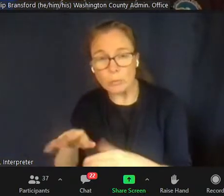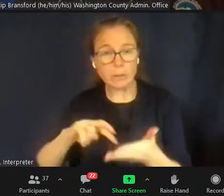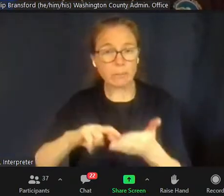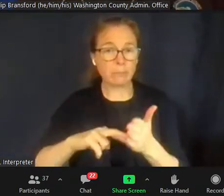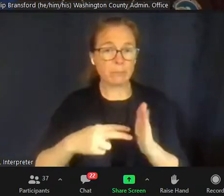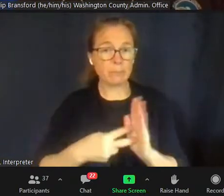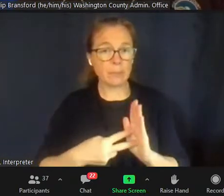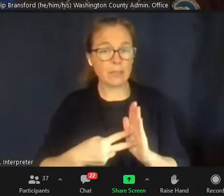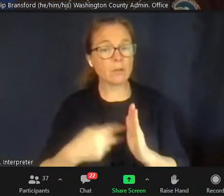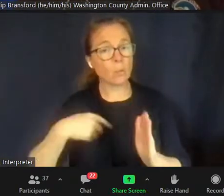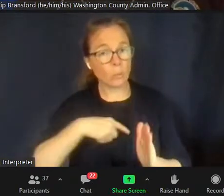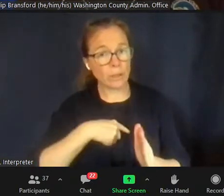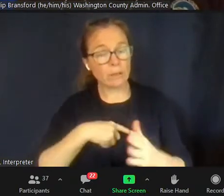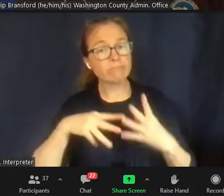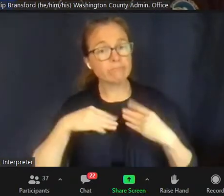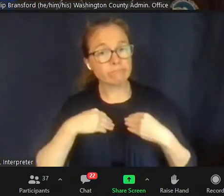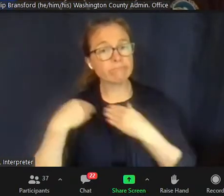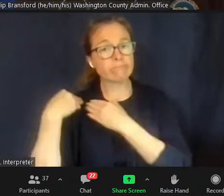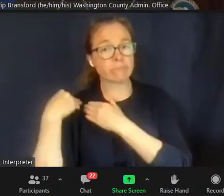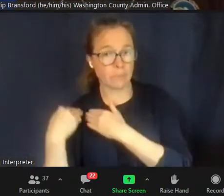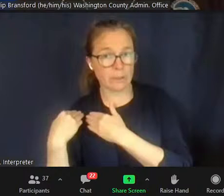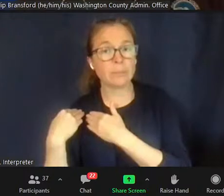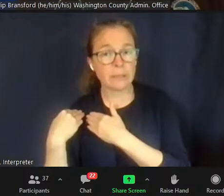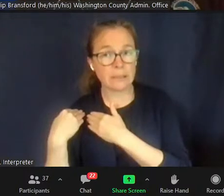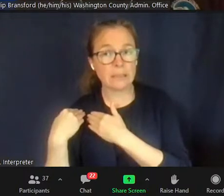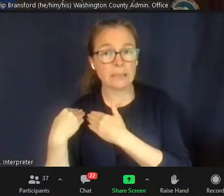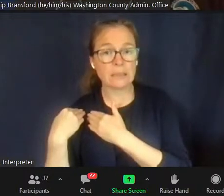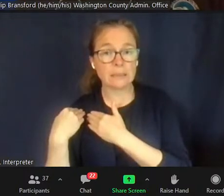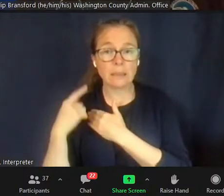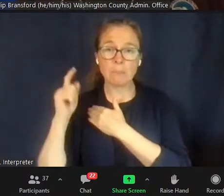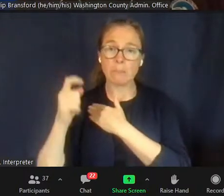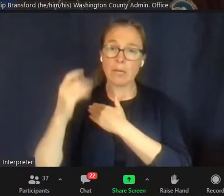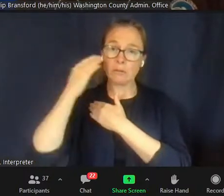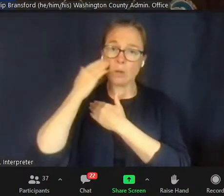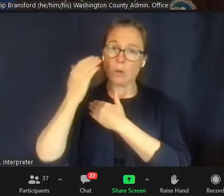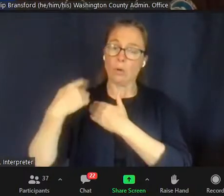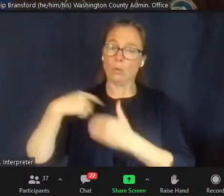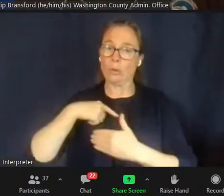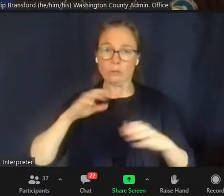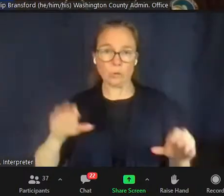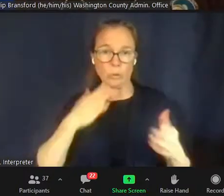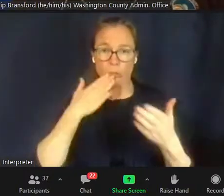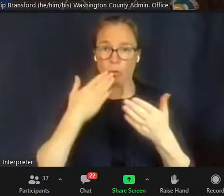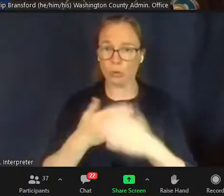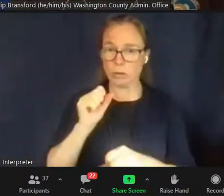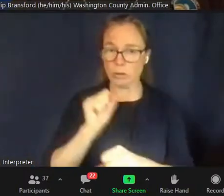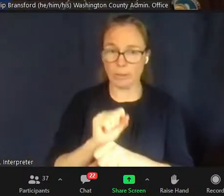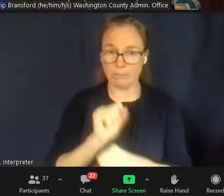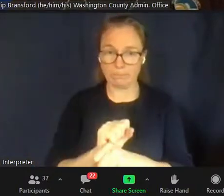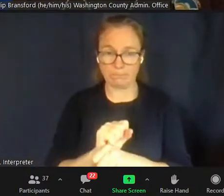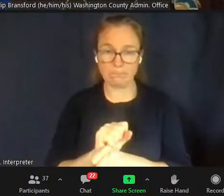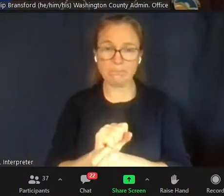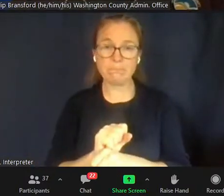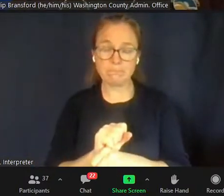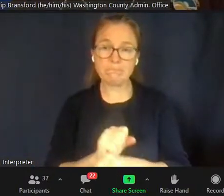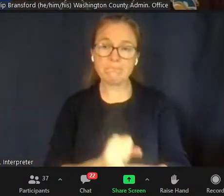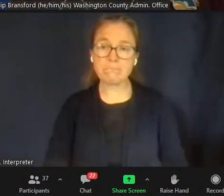that we are doing a good job. So our staff